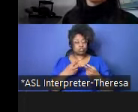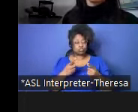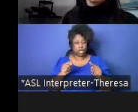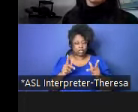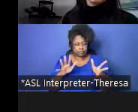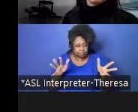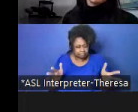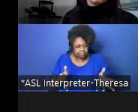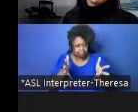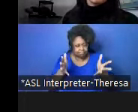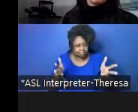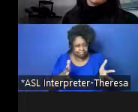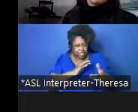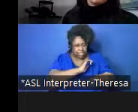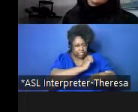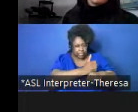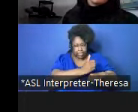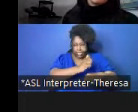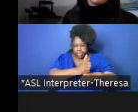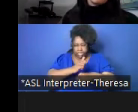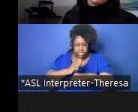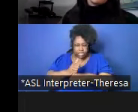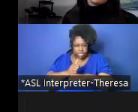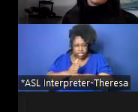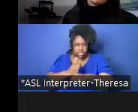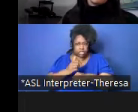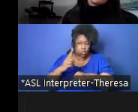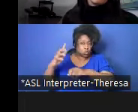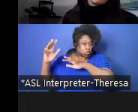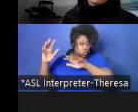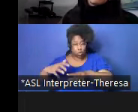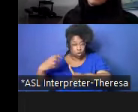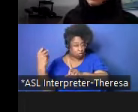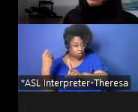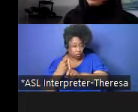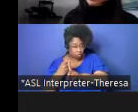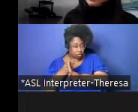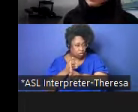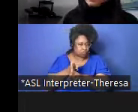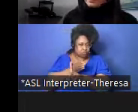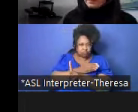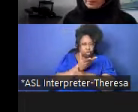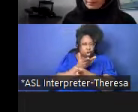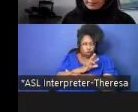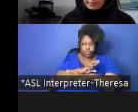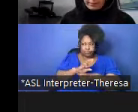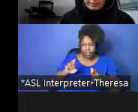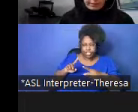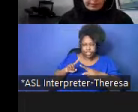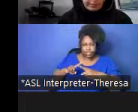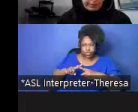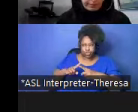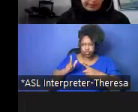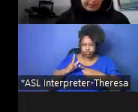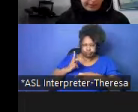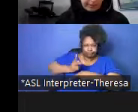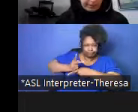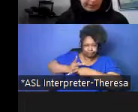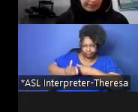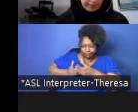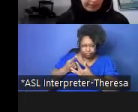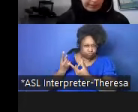and resiliency measures. And so there will be many of those lessons learned that show